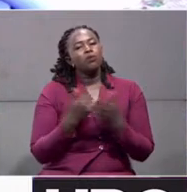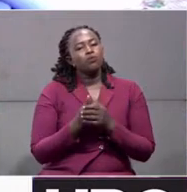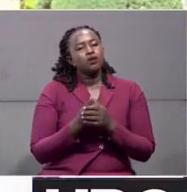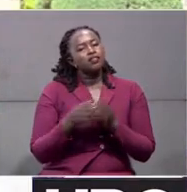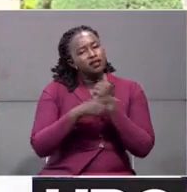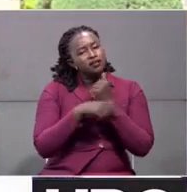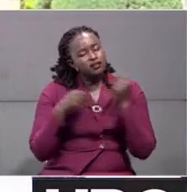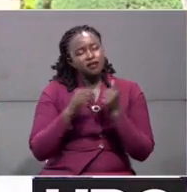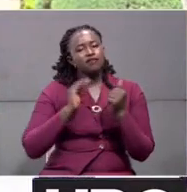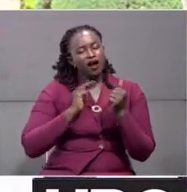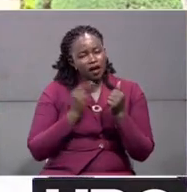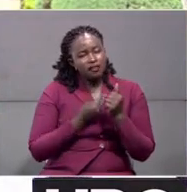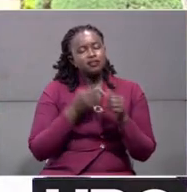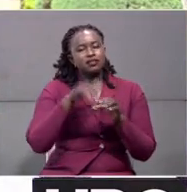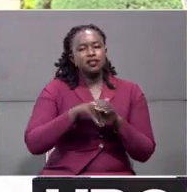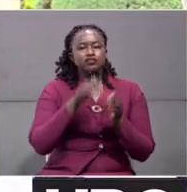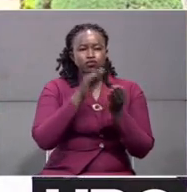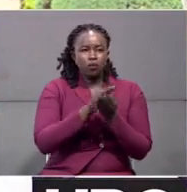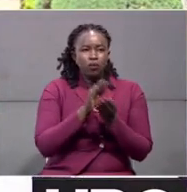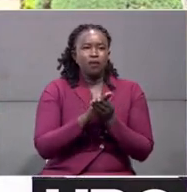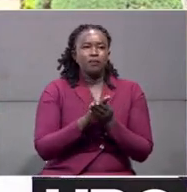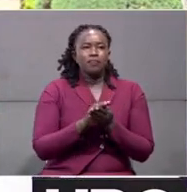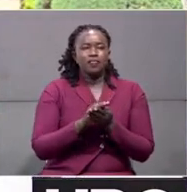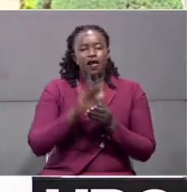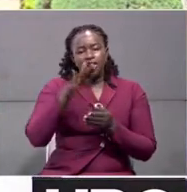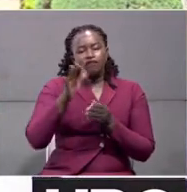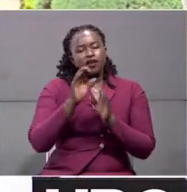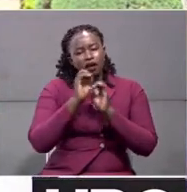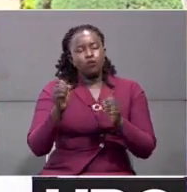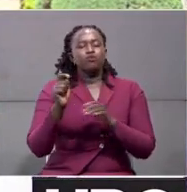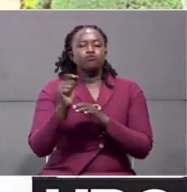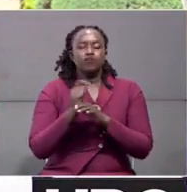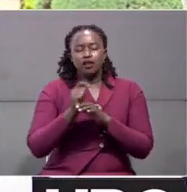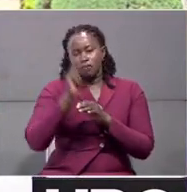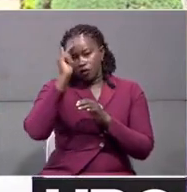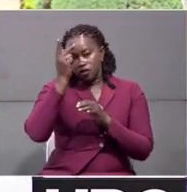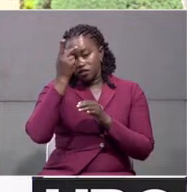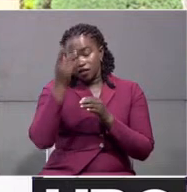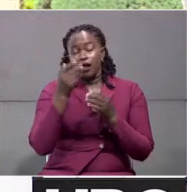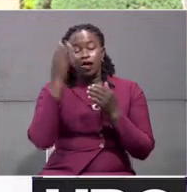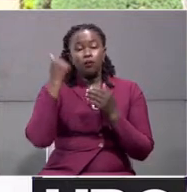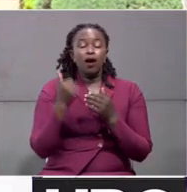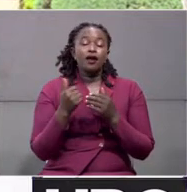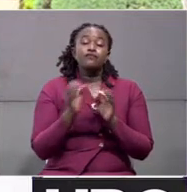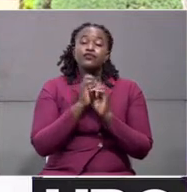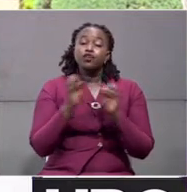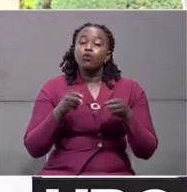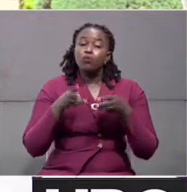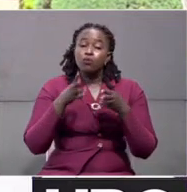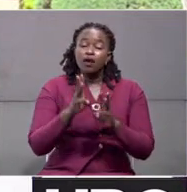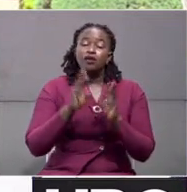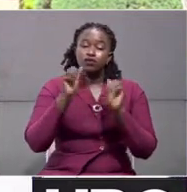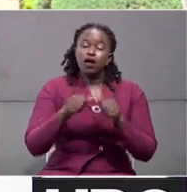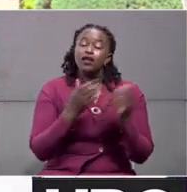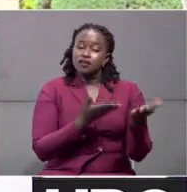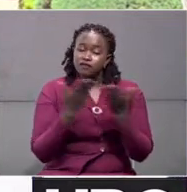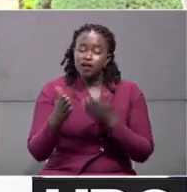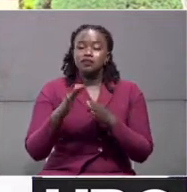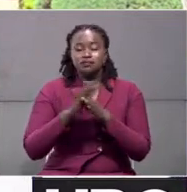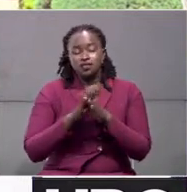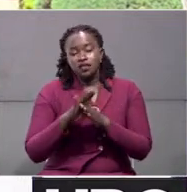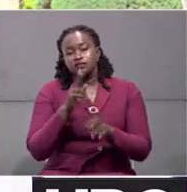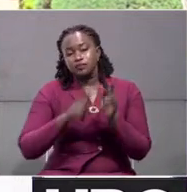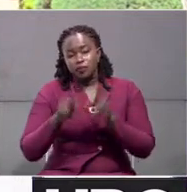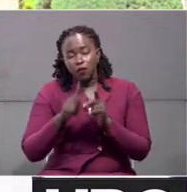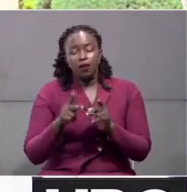store. Unfair trade policies, because there is no way you can invite investors